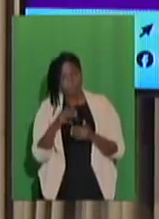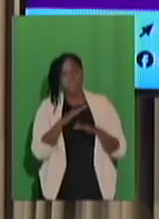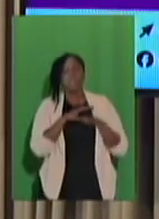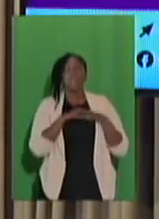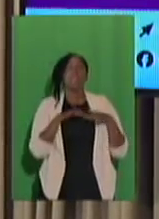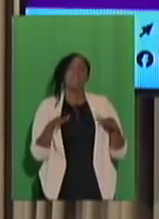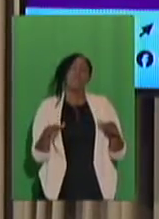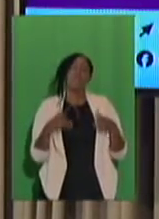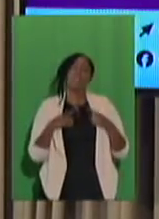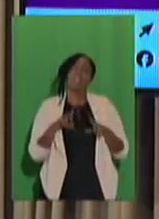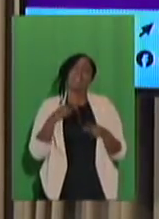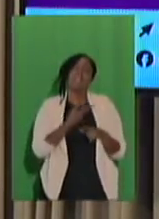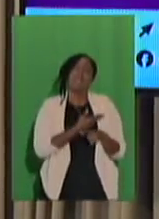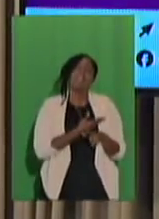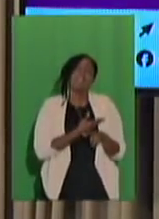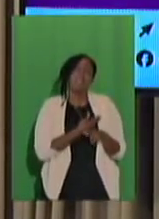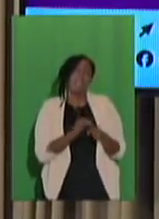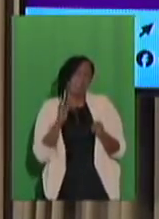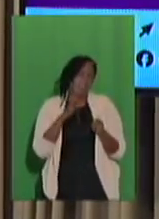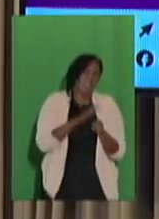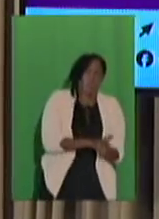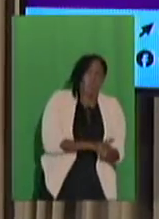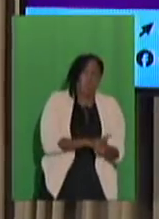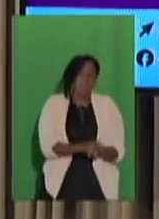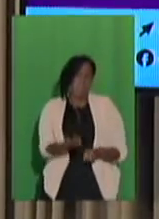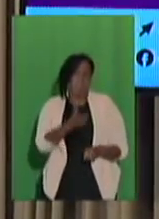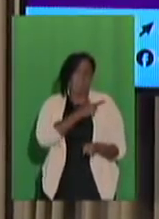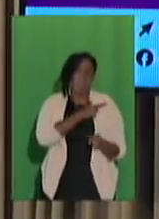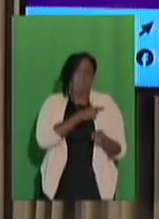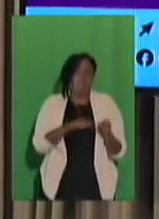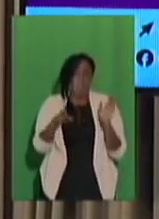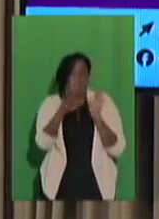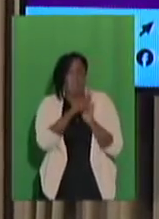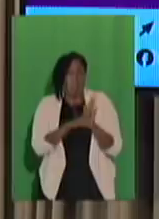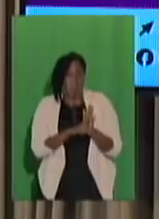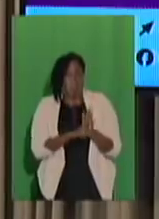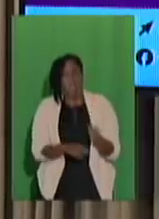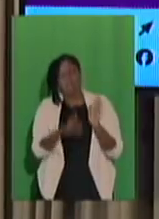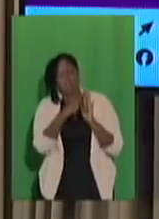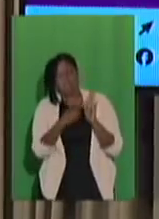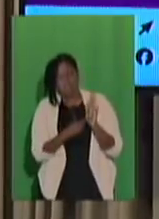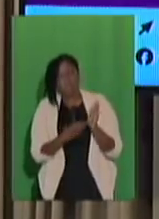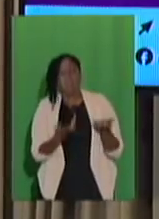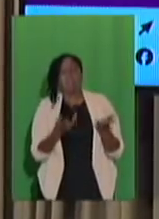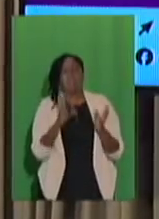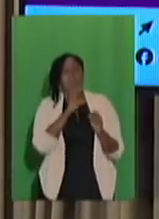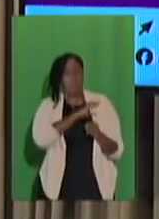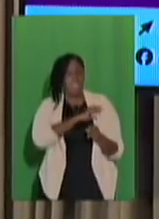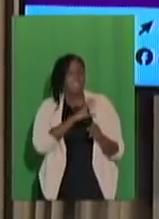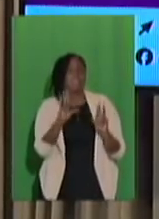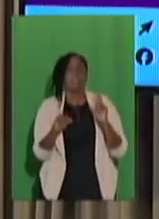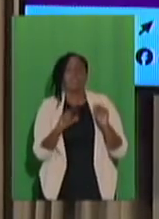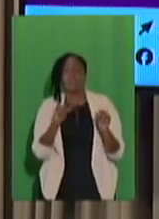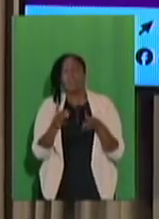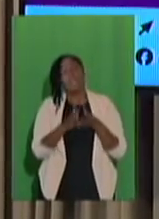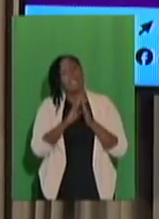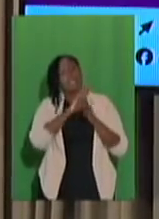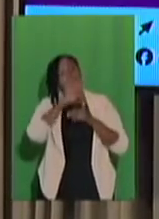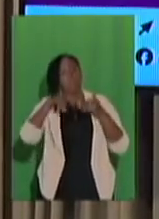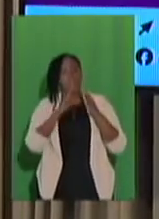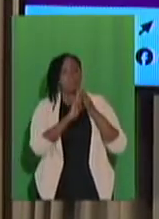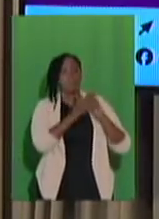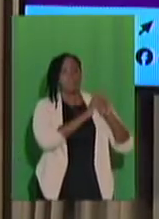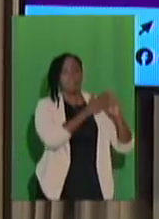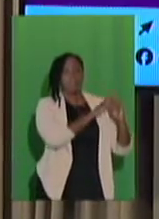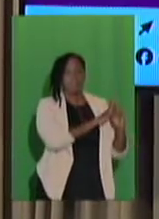law and the police. We are asking everyone as a community